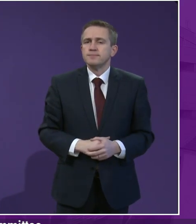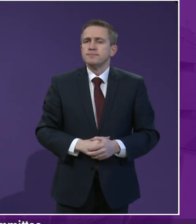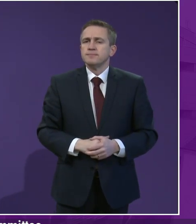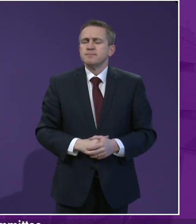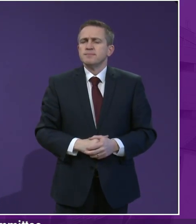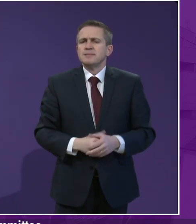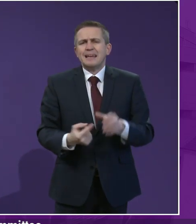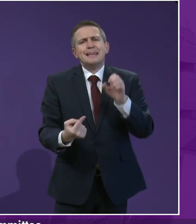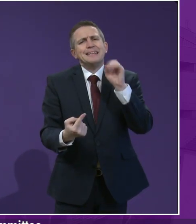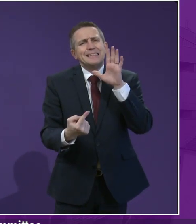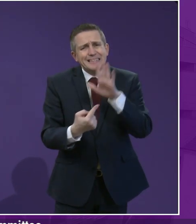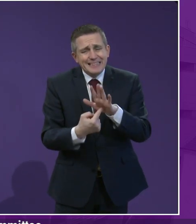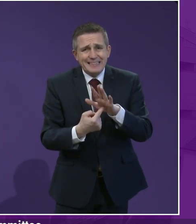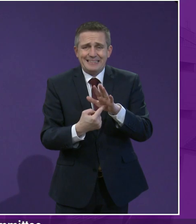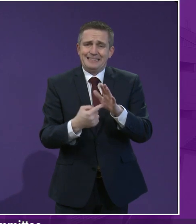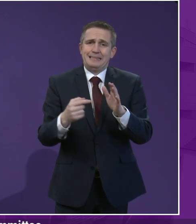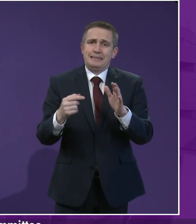other institutions.